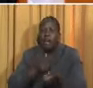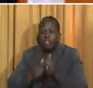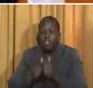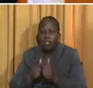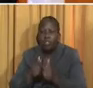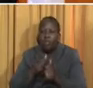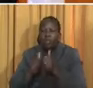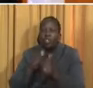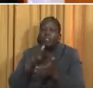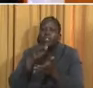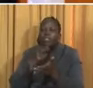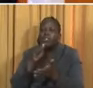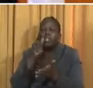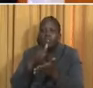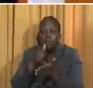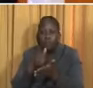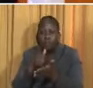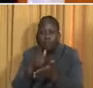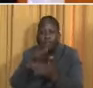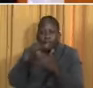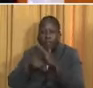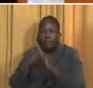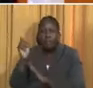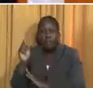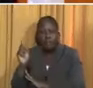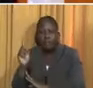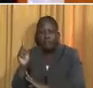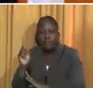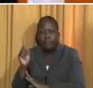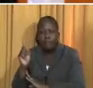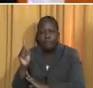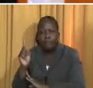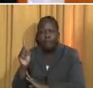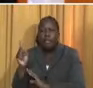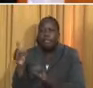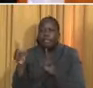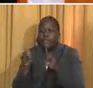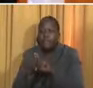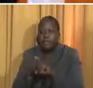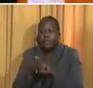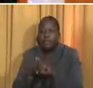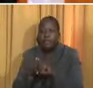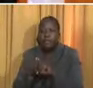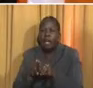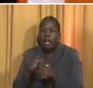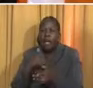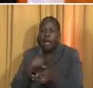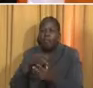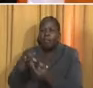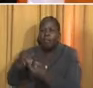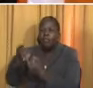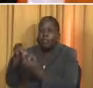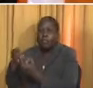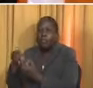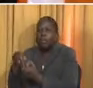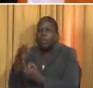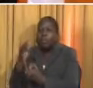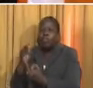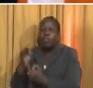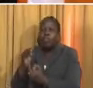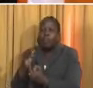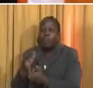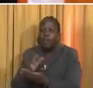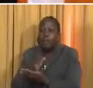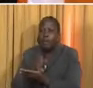in office until the President leaves office. And of course, there is the option of impeachment motion, which may be moved